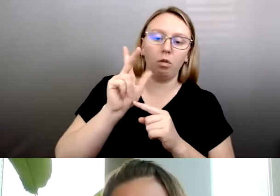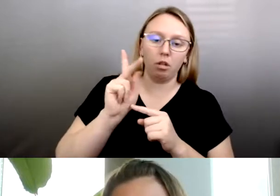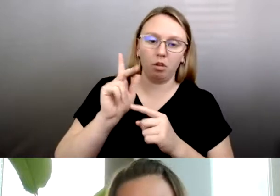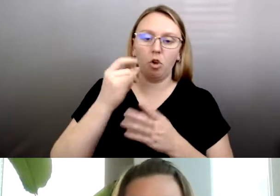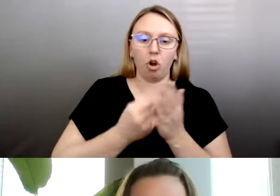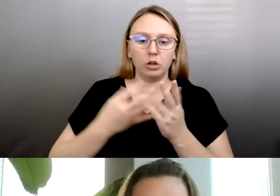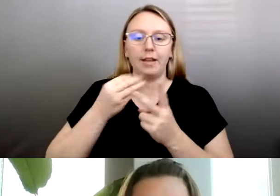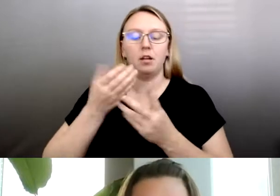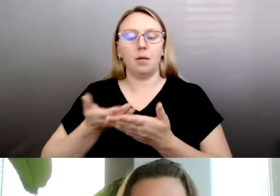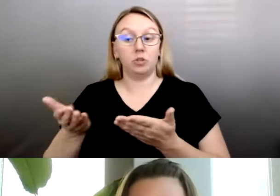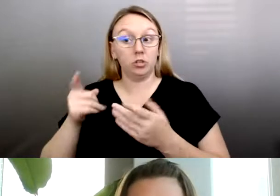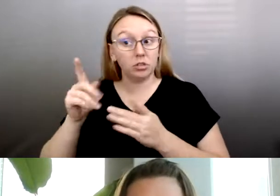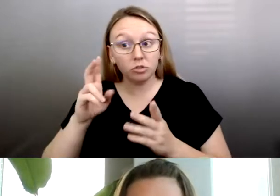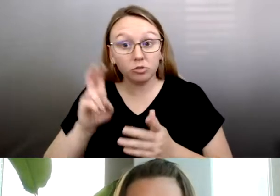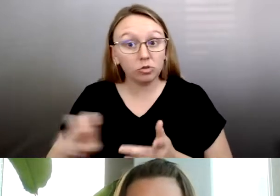a lot?